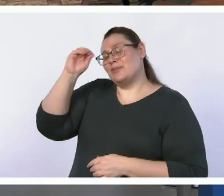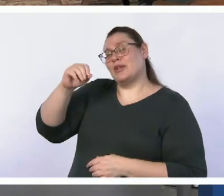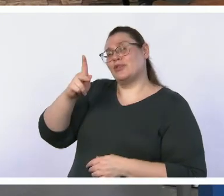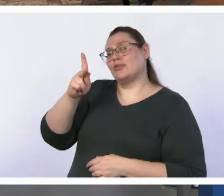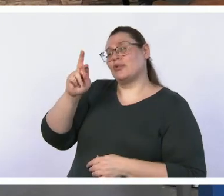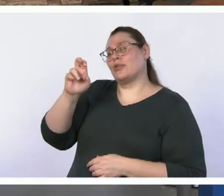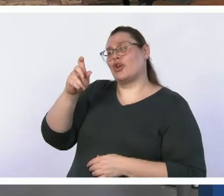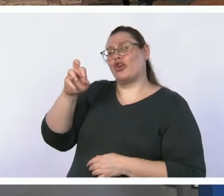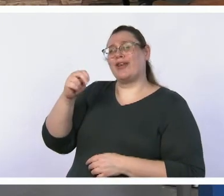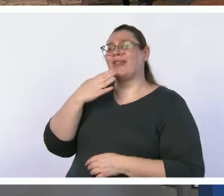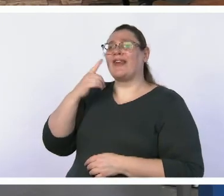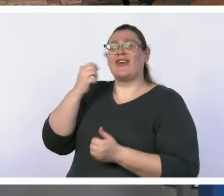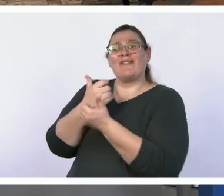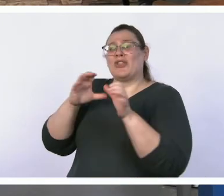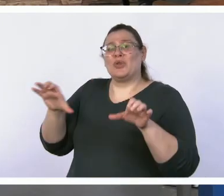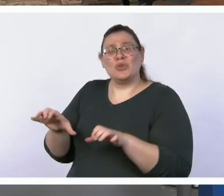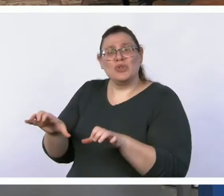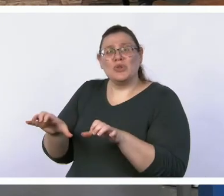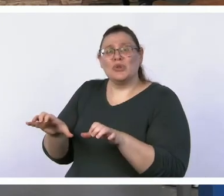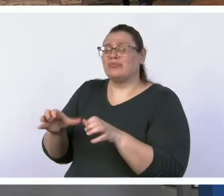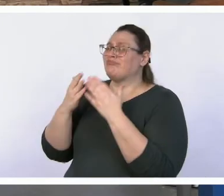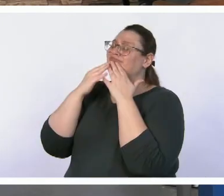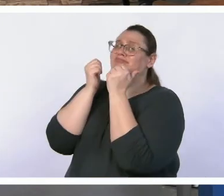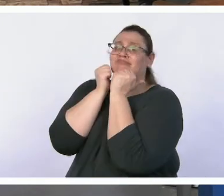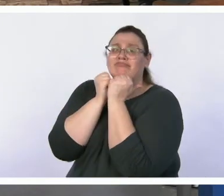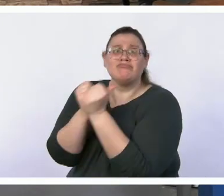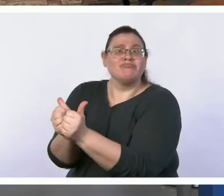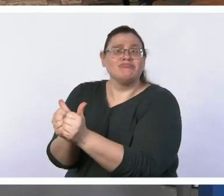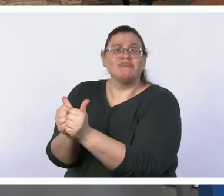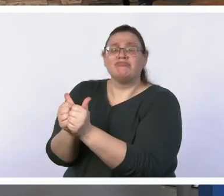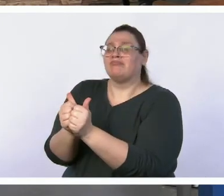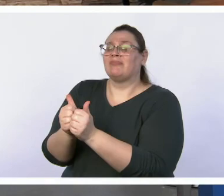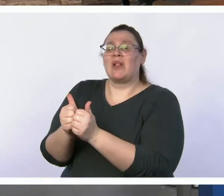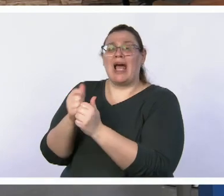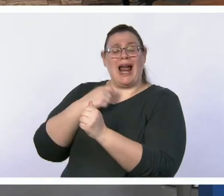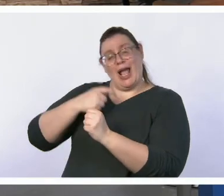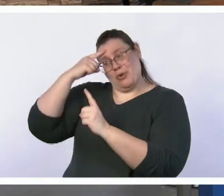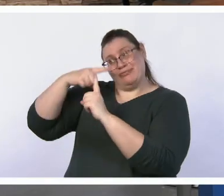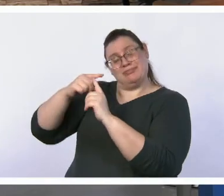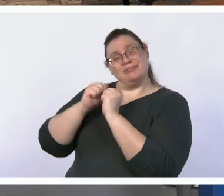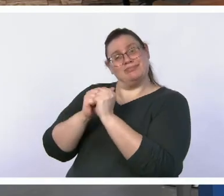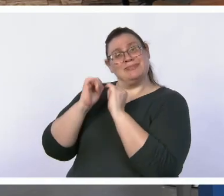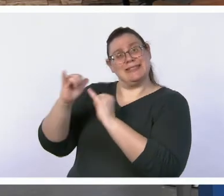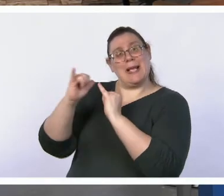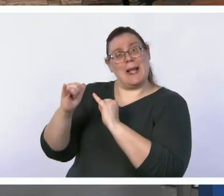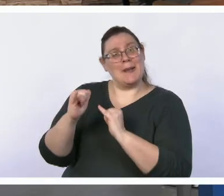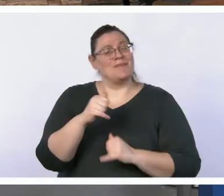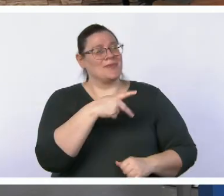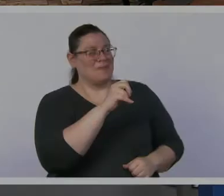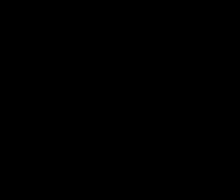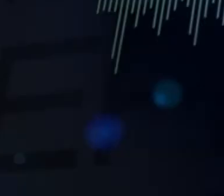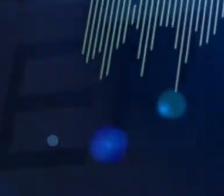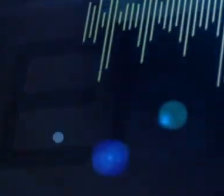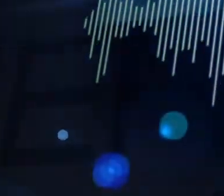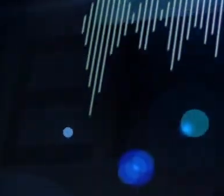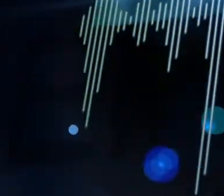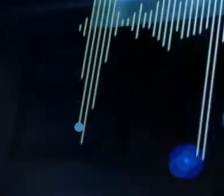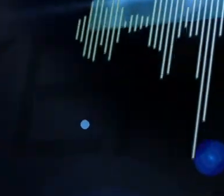and I wish you a world of luck, and I will stay optimistic with you. Thank you very much. All right.